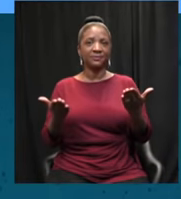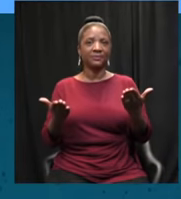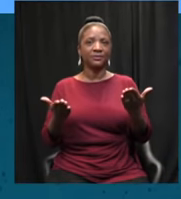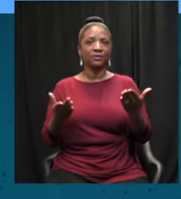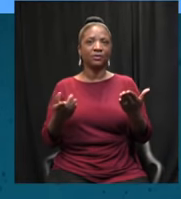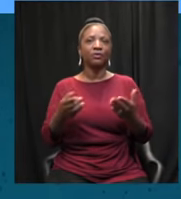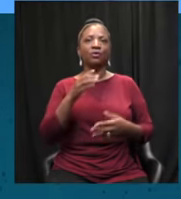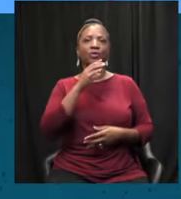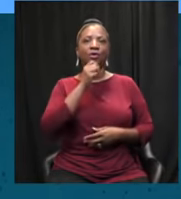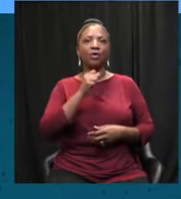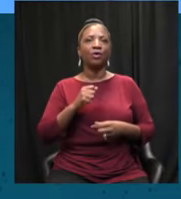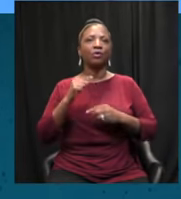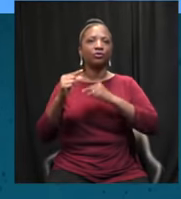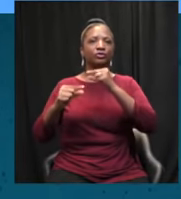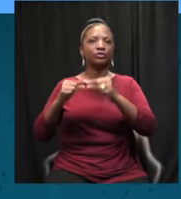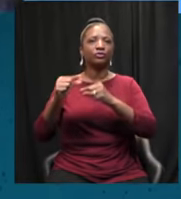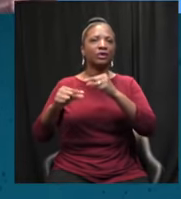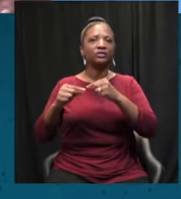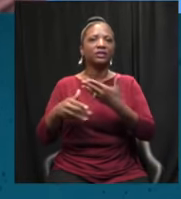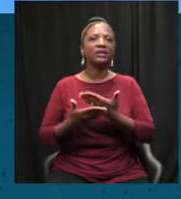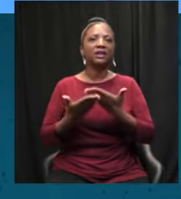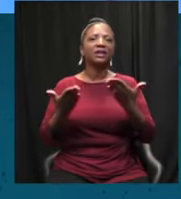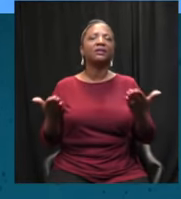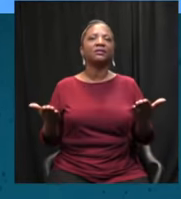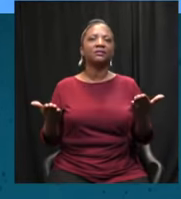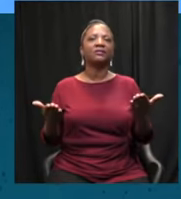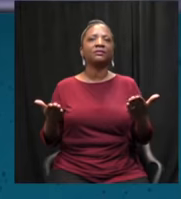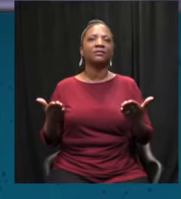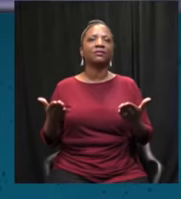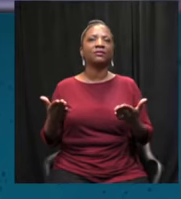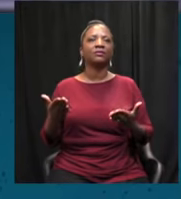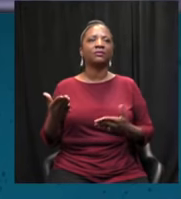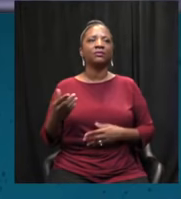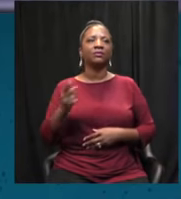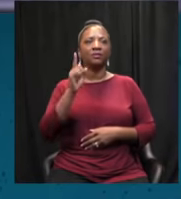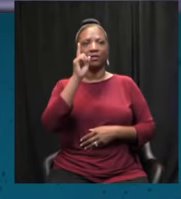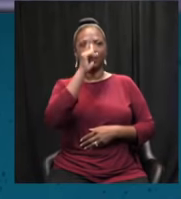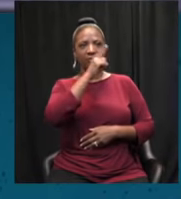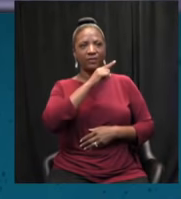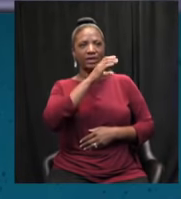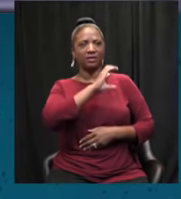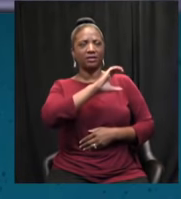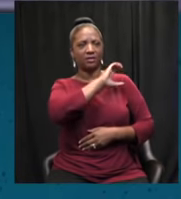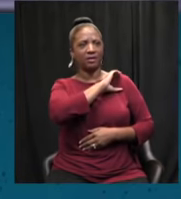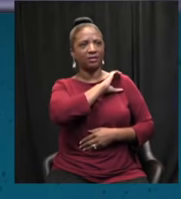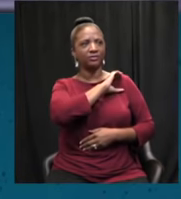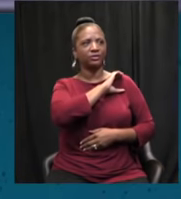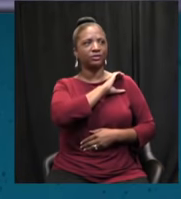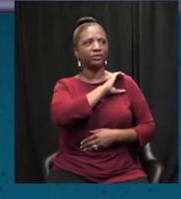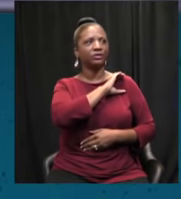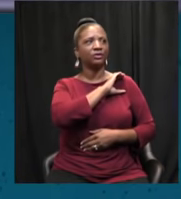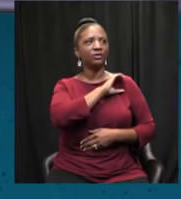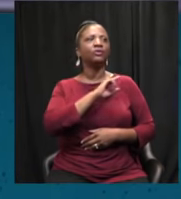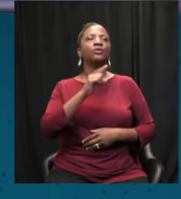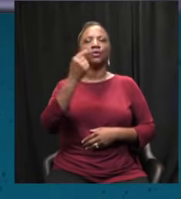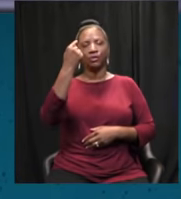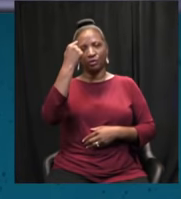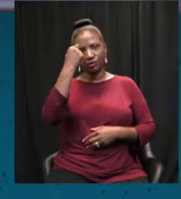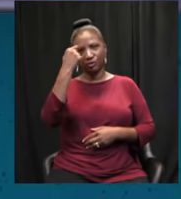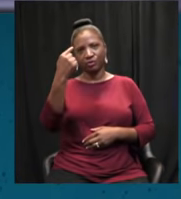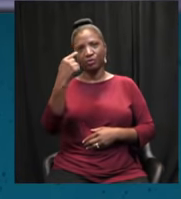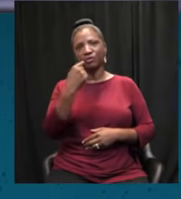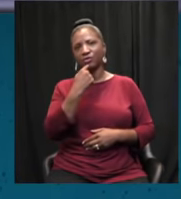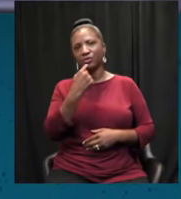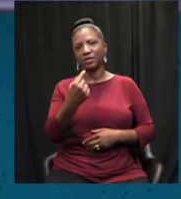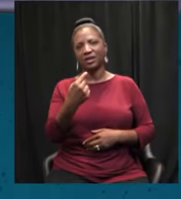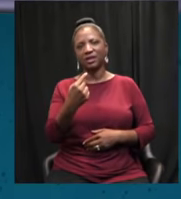believe that he was some fictional character of the past? Are you going to believe that you've outgrown that kind of thinking